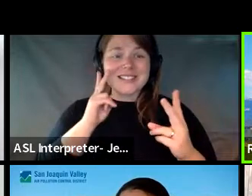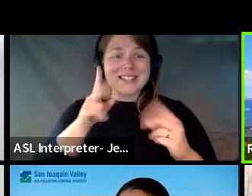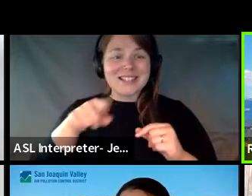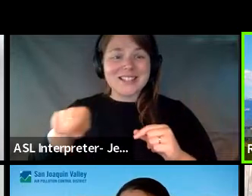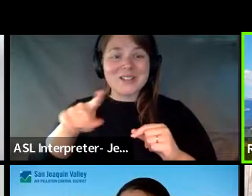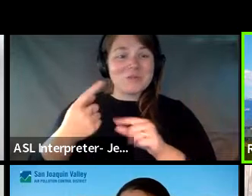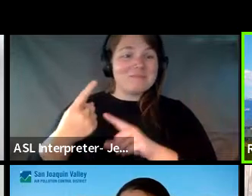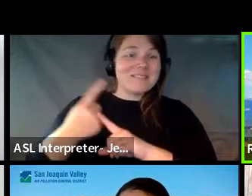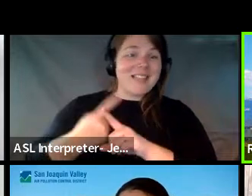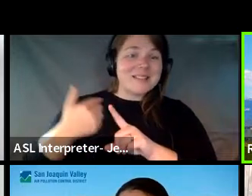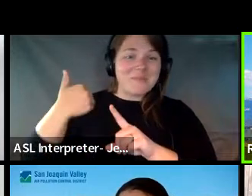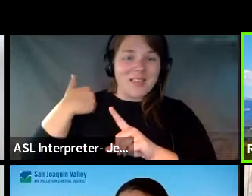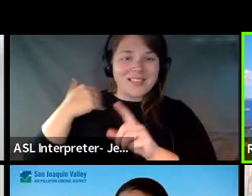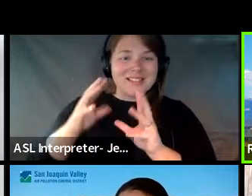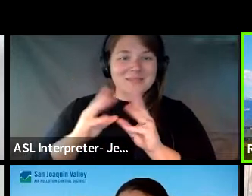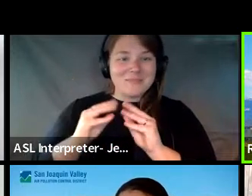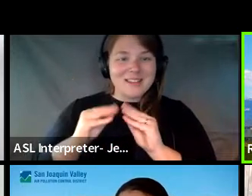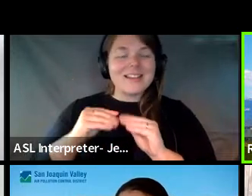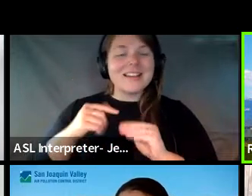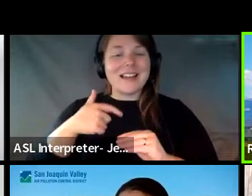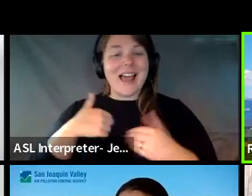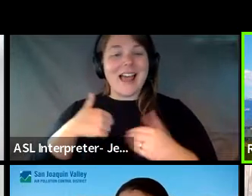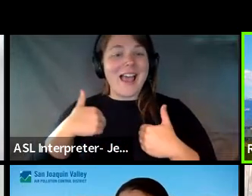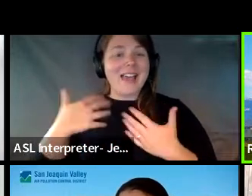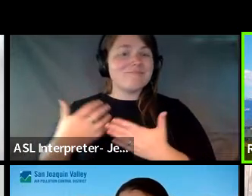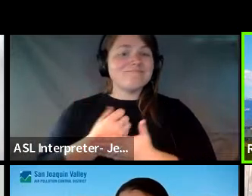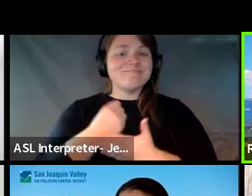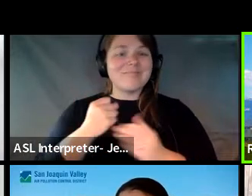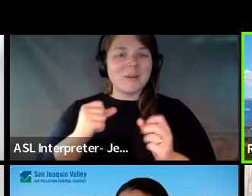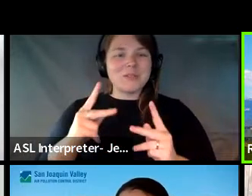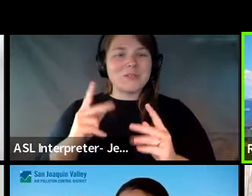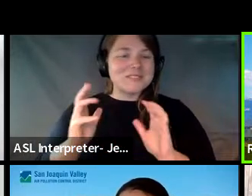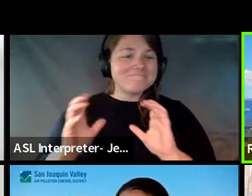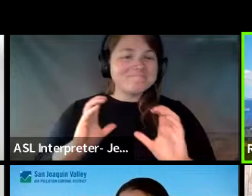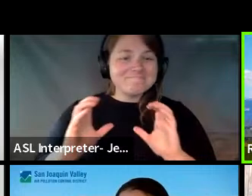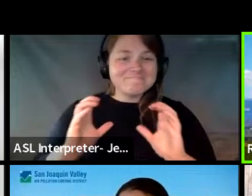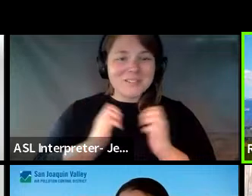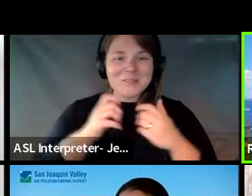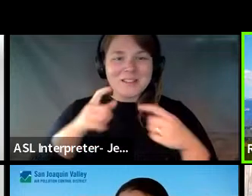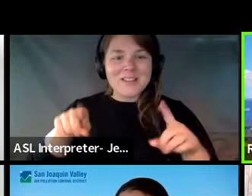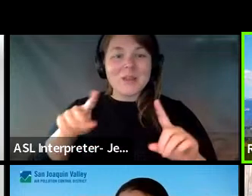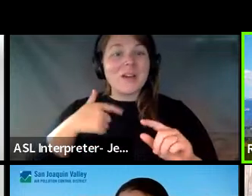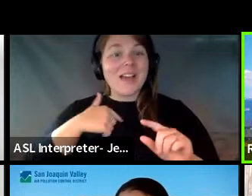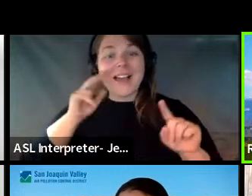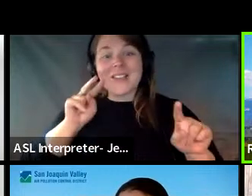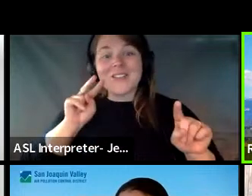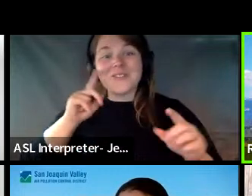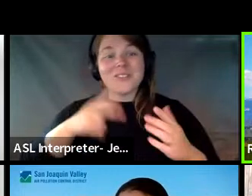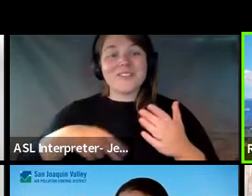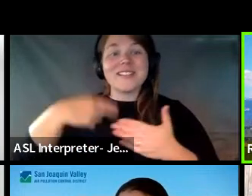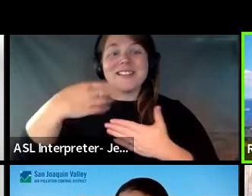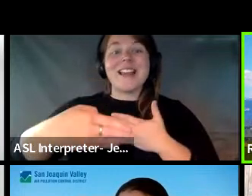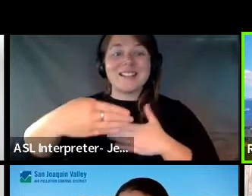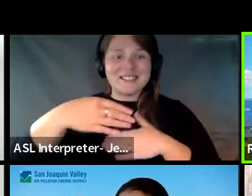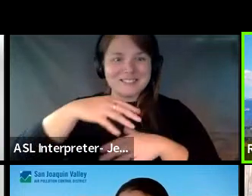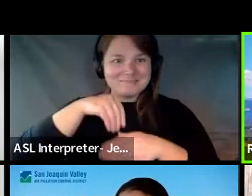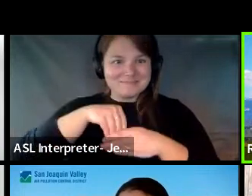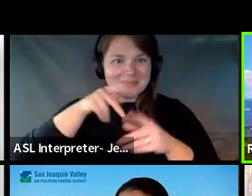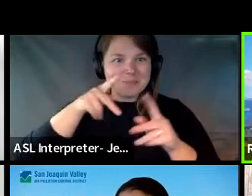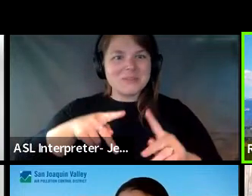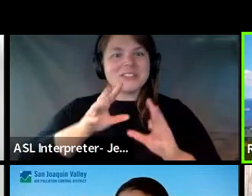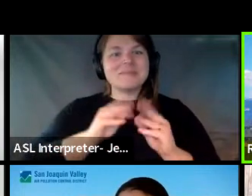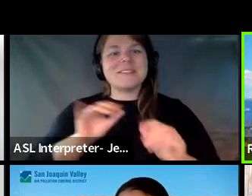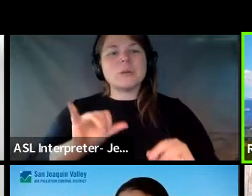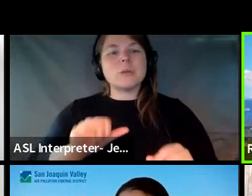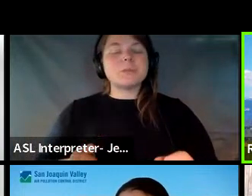in-person meeting. I know I had a chance to have great conversations with you, and I look forward to the next one that we get to have. And then I'll go ahead and share